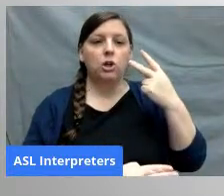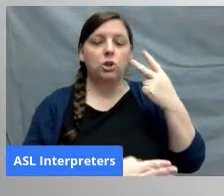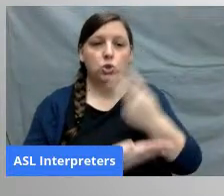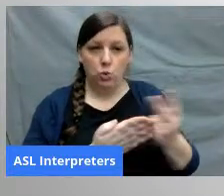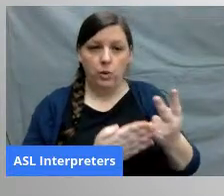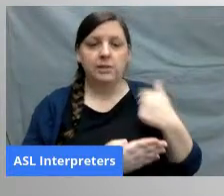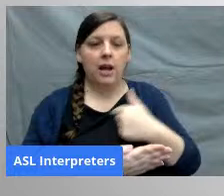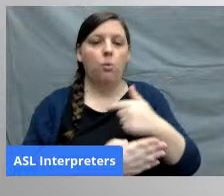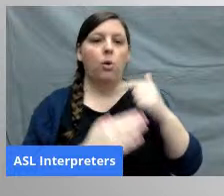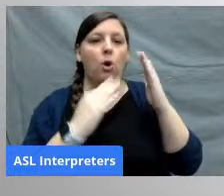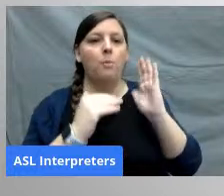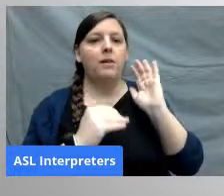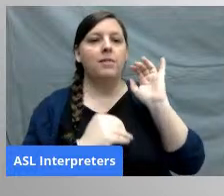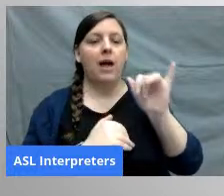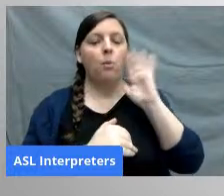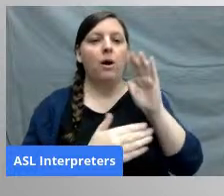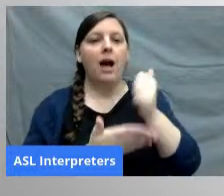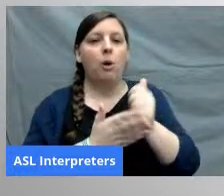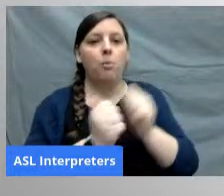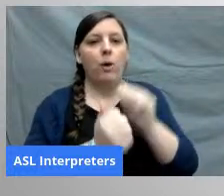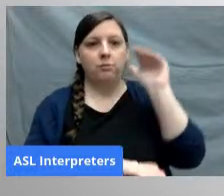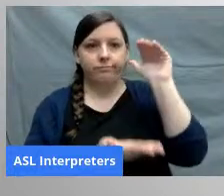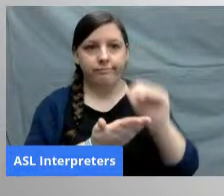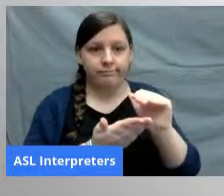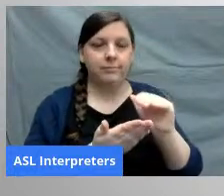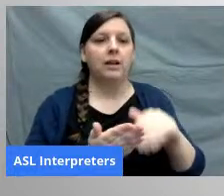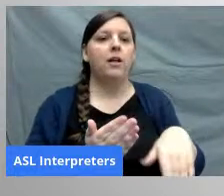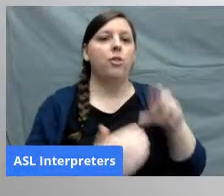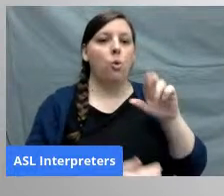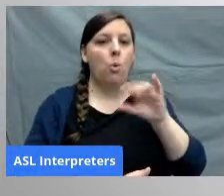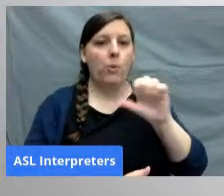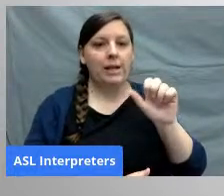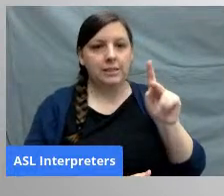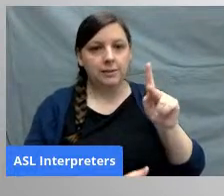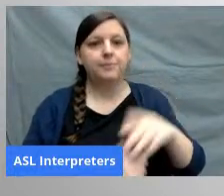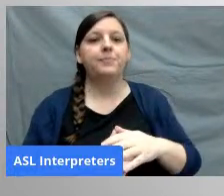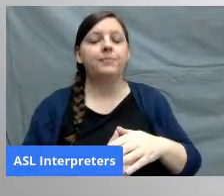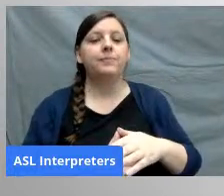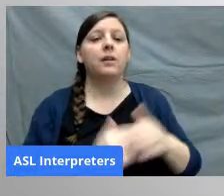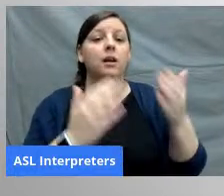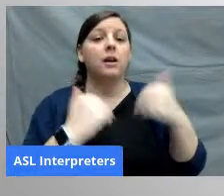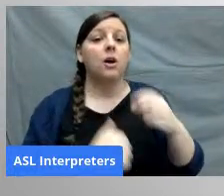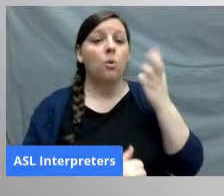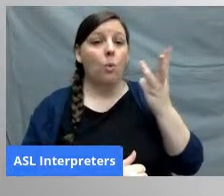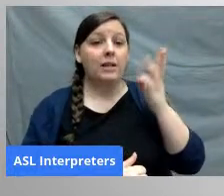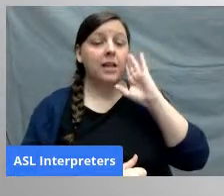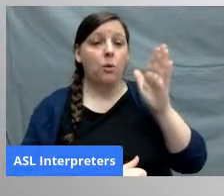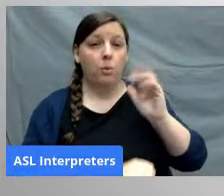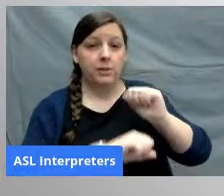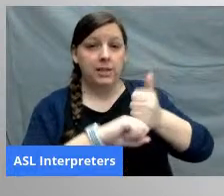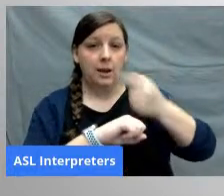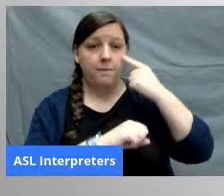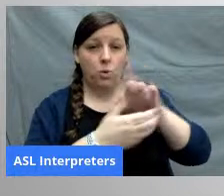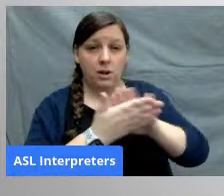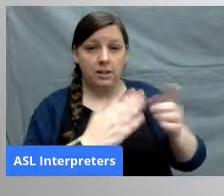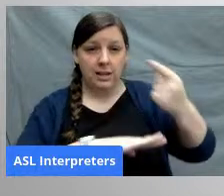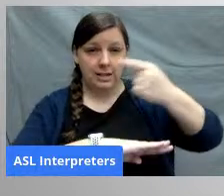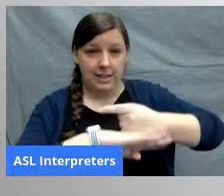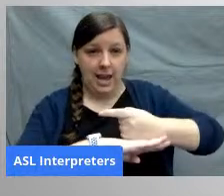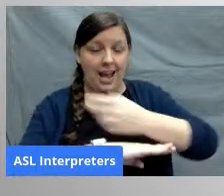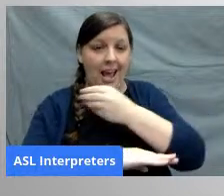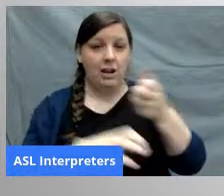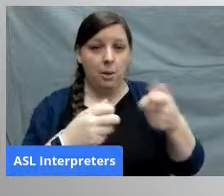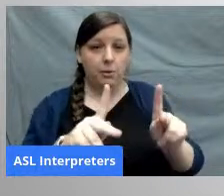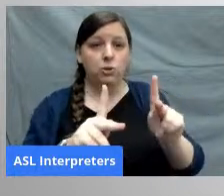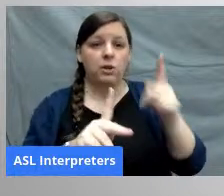Wednesday will be designated as a cleaning day, an opportunity to conduct contact tracing if needed. When we came